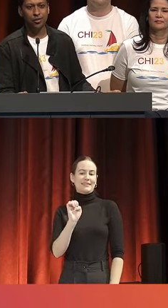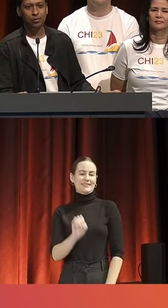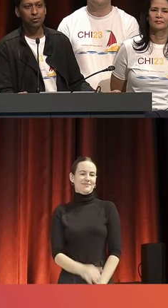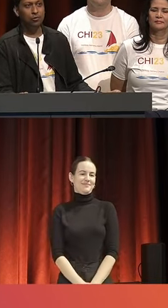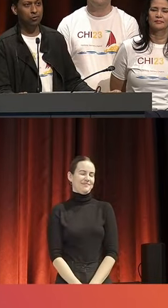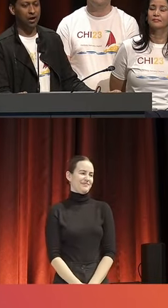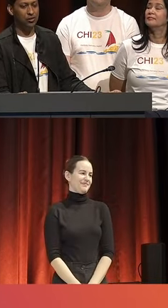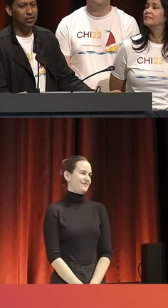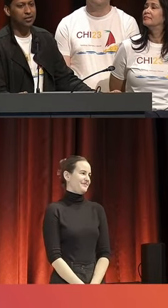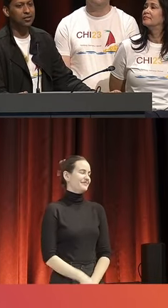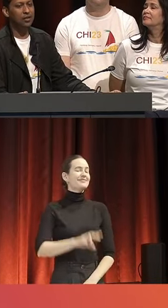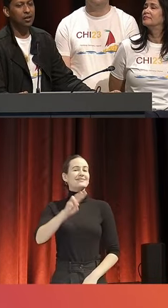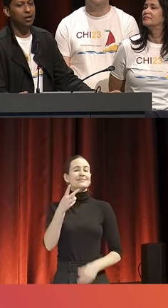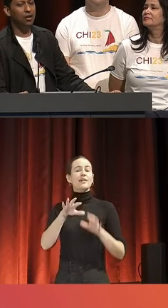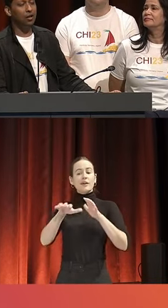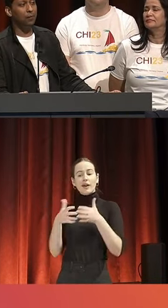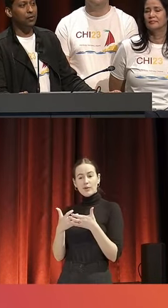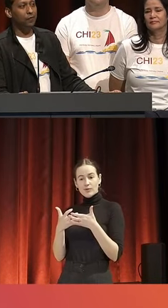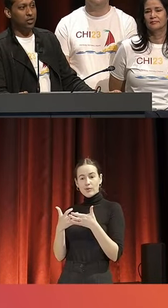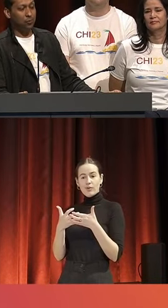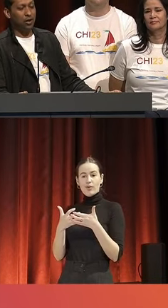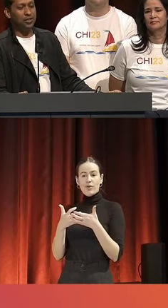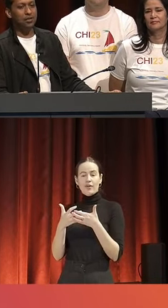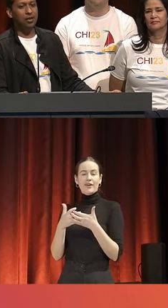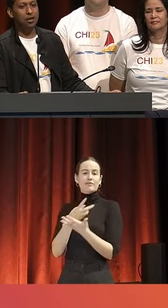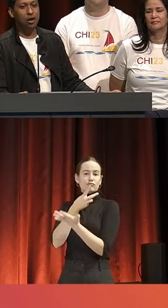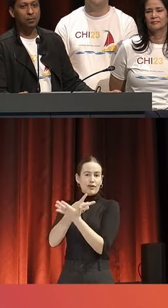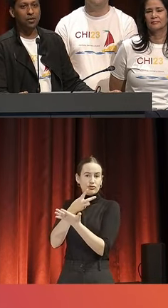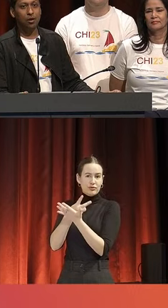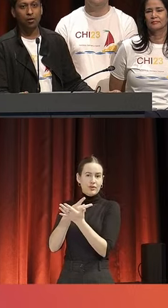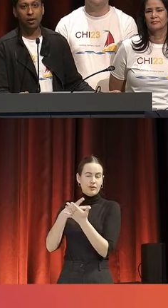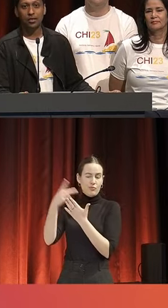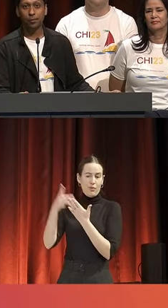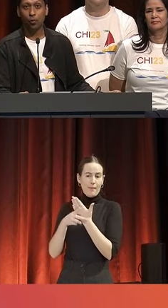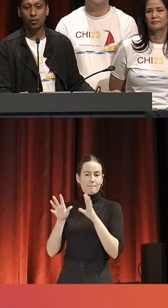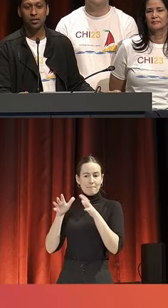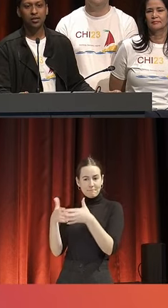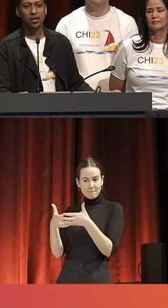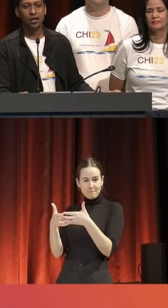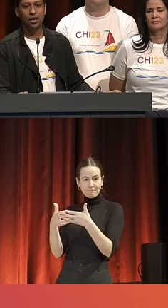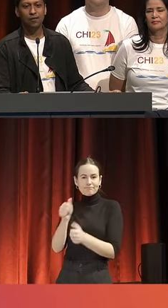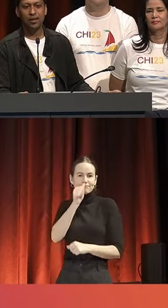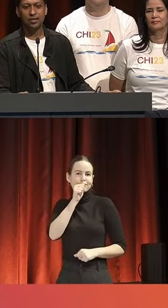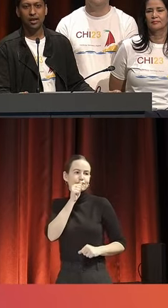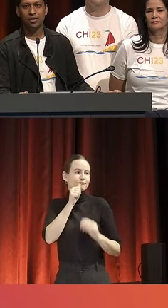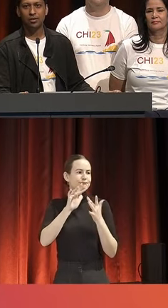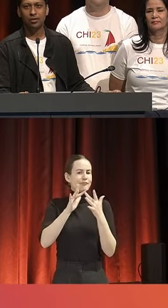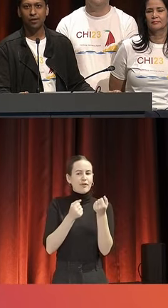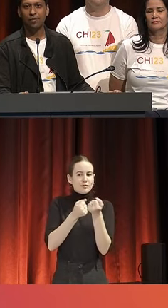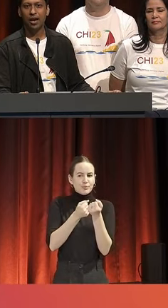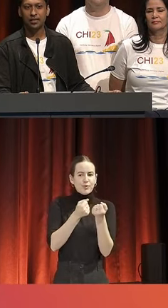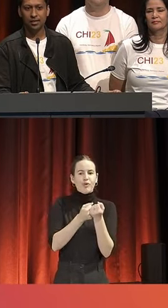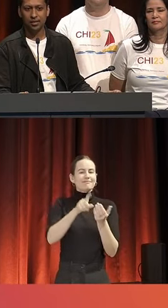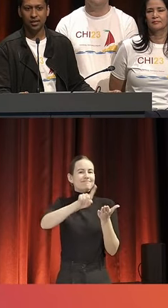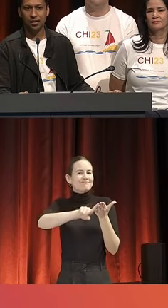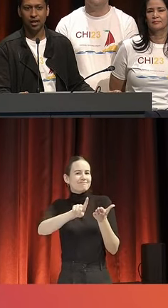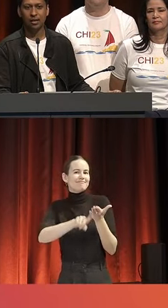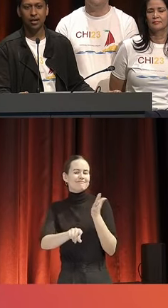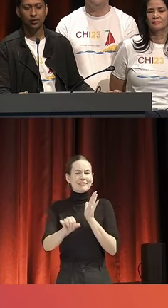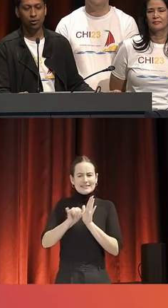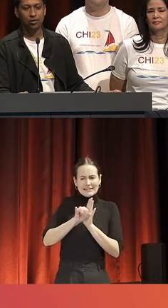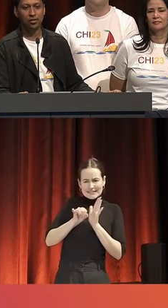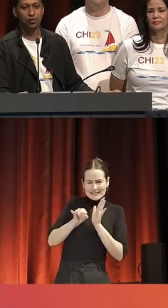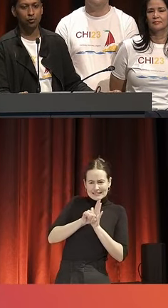Category two, graduates. The first prize is anonymous online support, investigations of identity